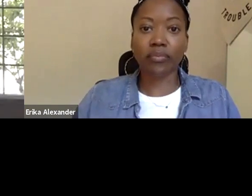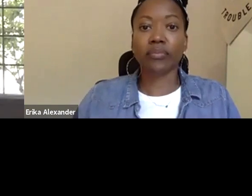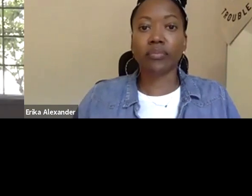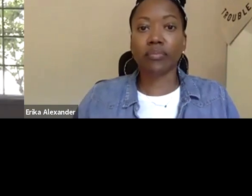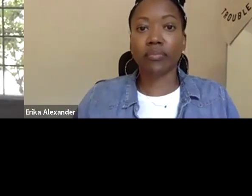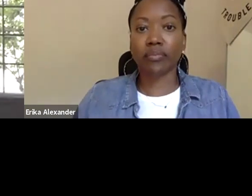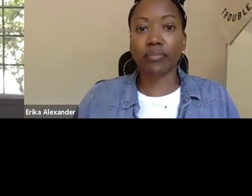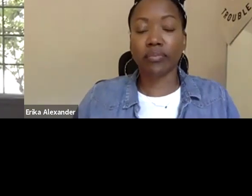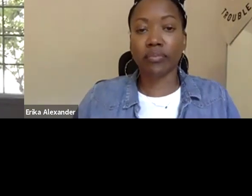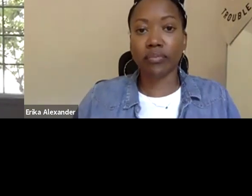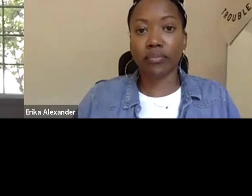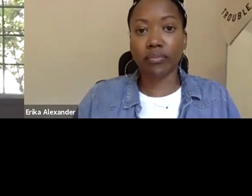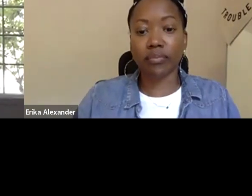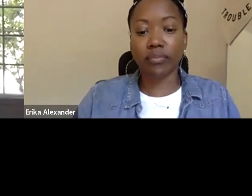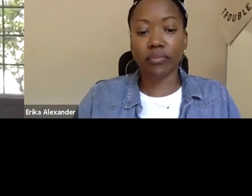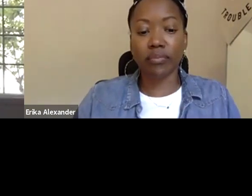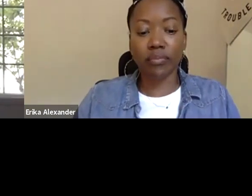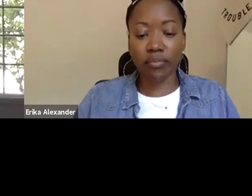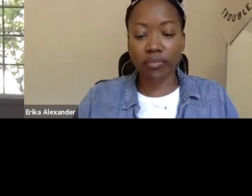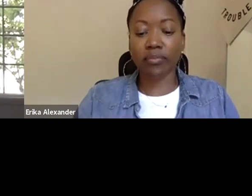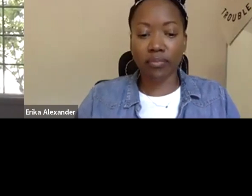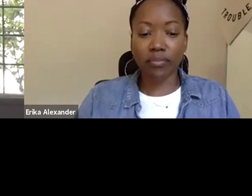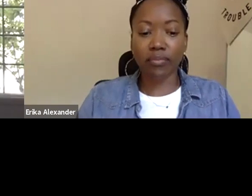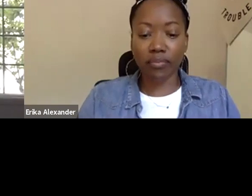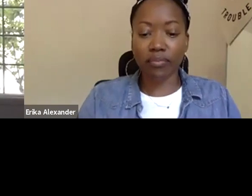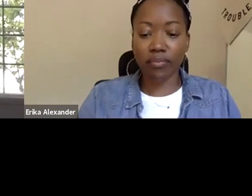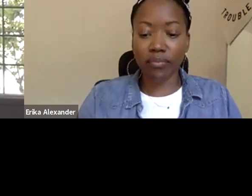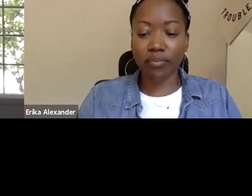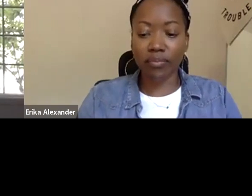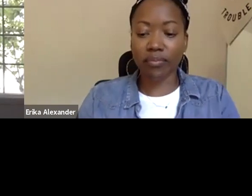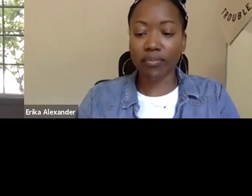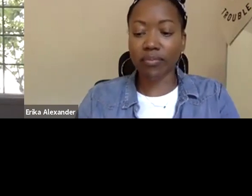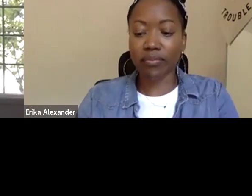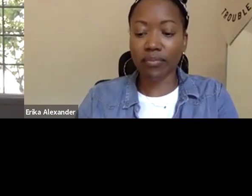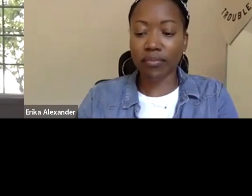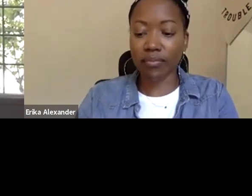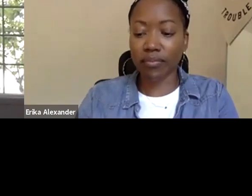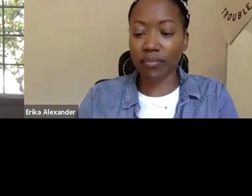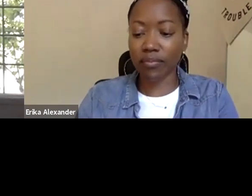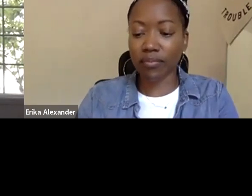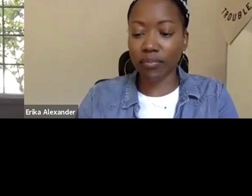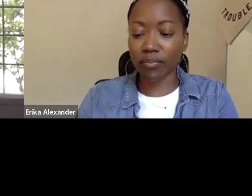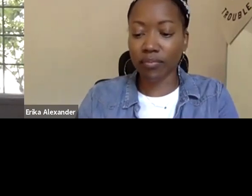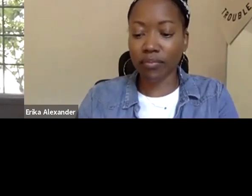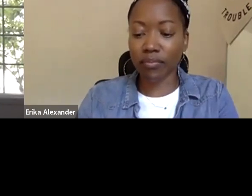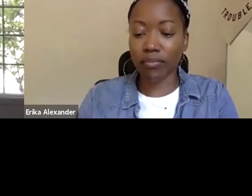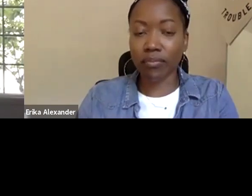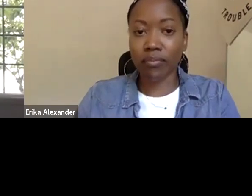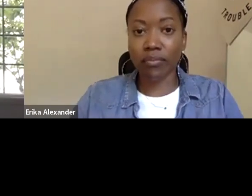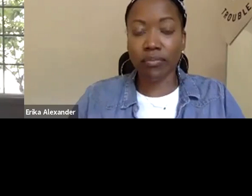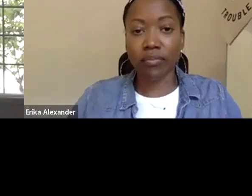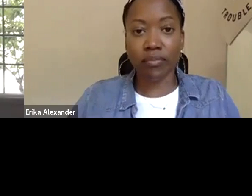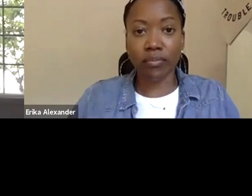impact of the character Maxine Shaw, because it had huge impact on women, and then